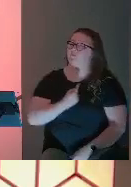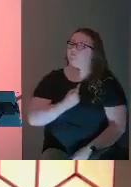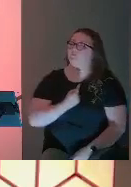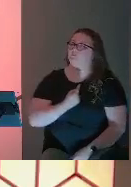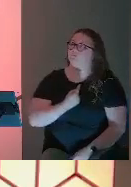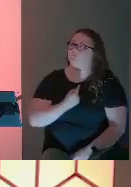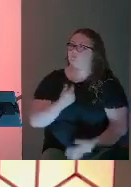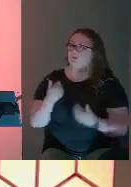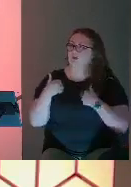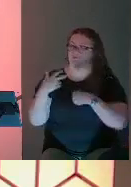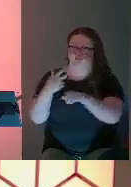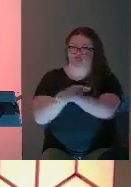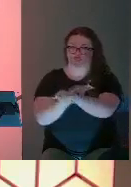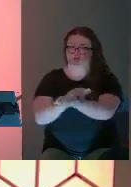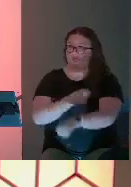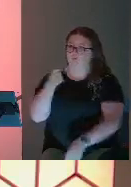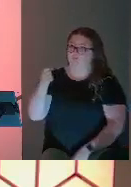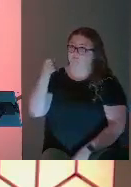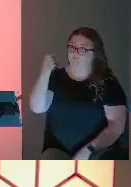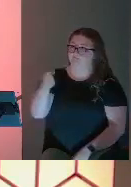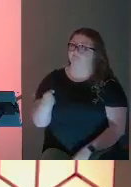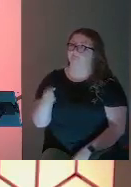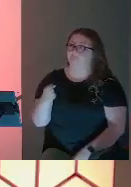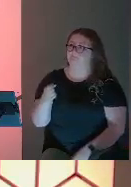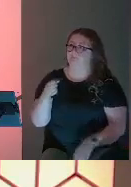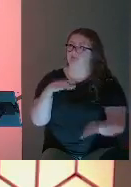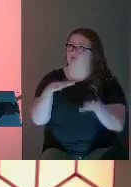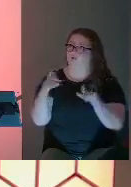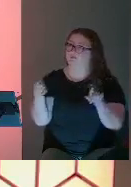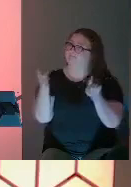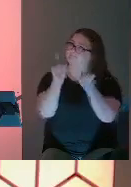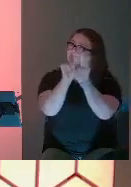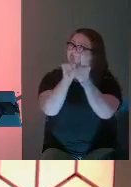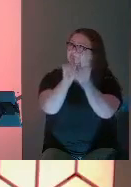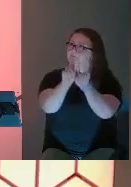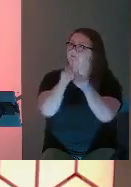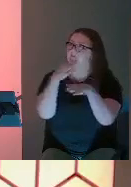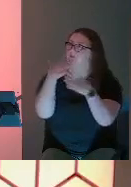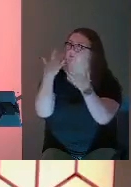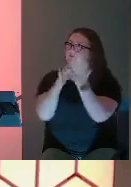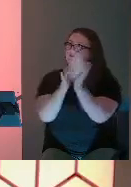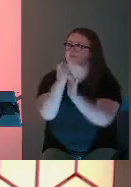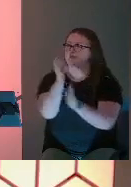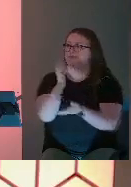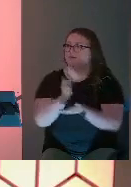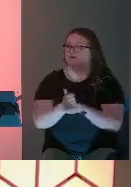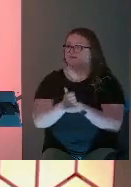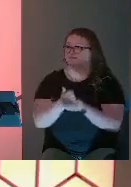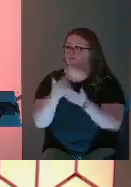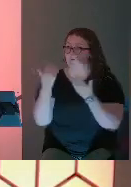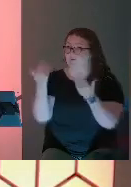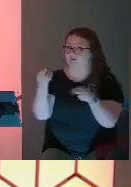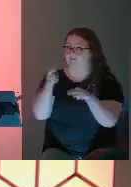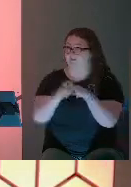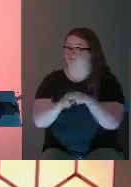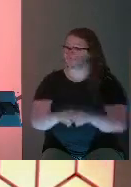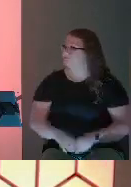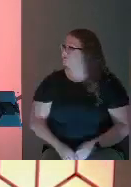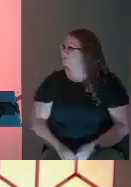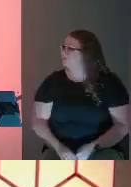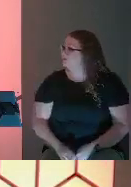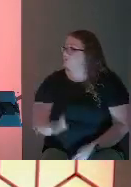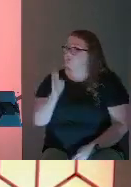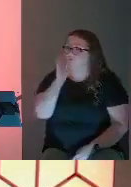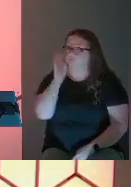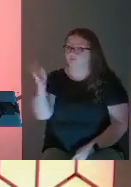a shepherd who walks that with us. Thank you, Jesus. Amen. Let's go ahead and have a seat. We're going to